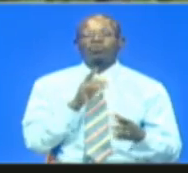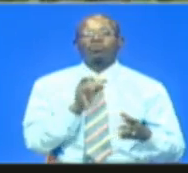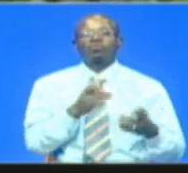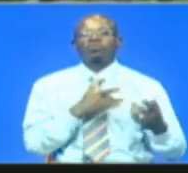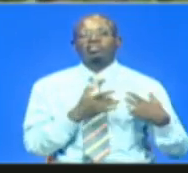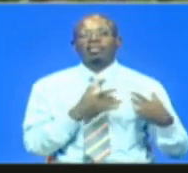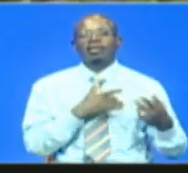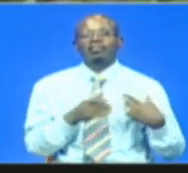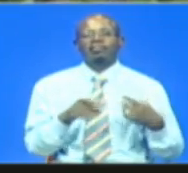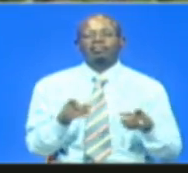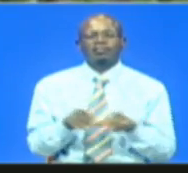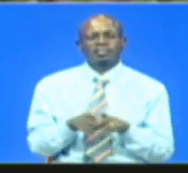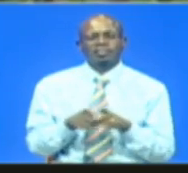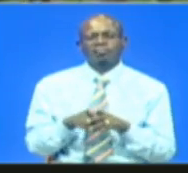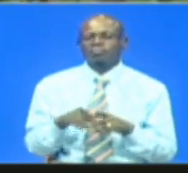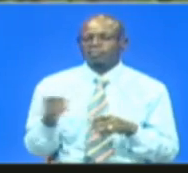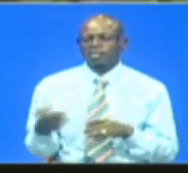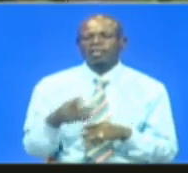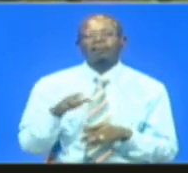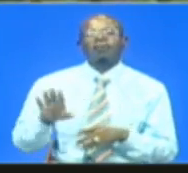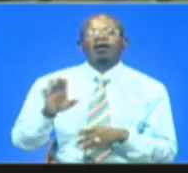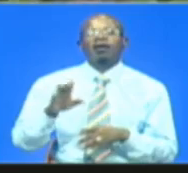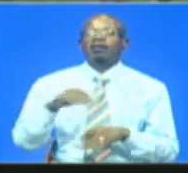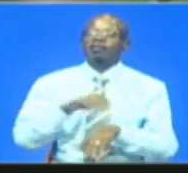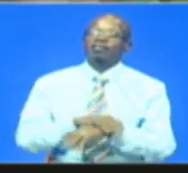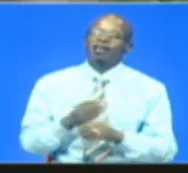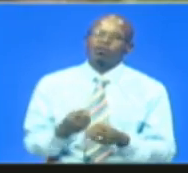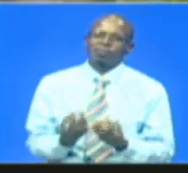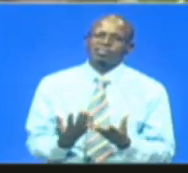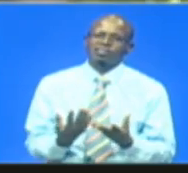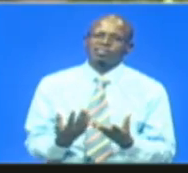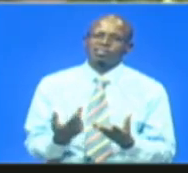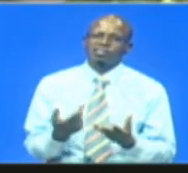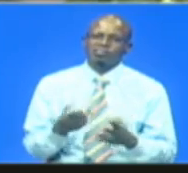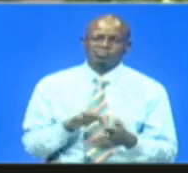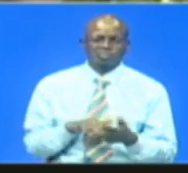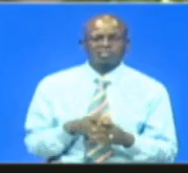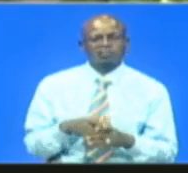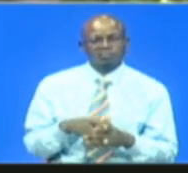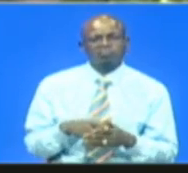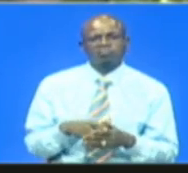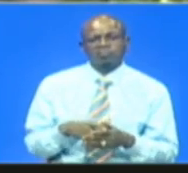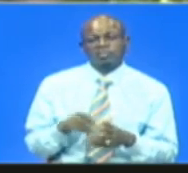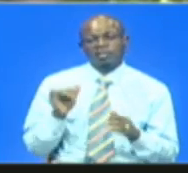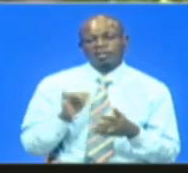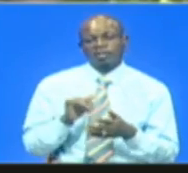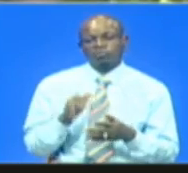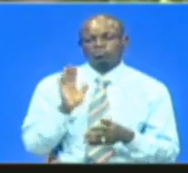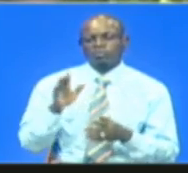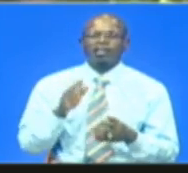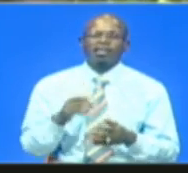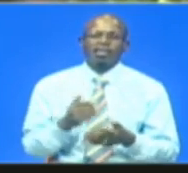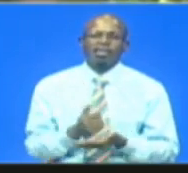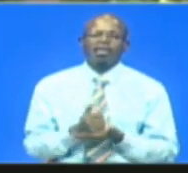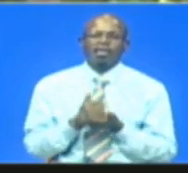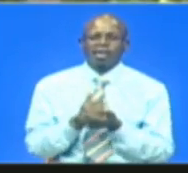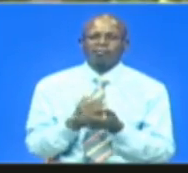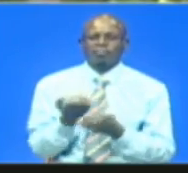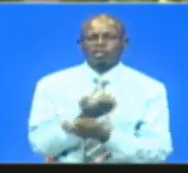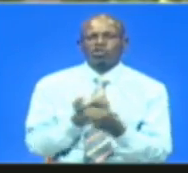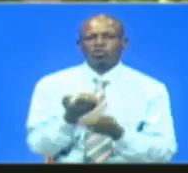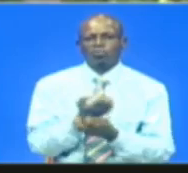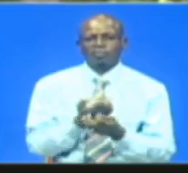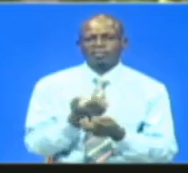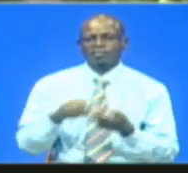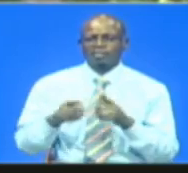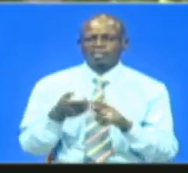much they take home at the end of the month. It is hoped that with the bettering of the economic status of the country, that these workers too will